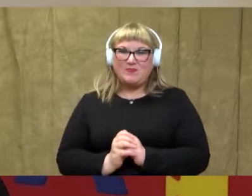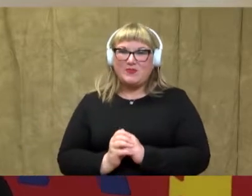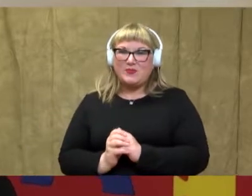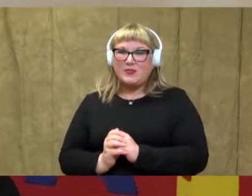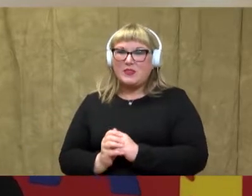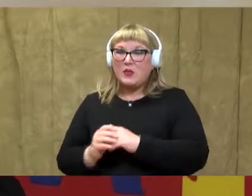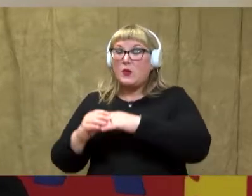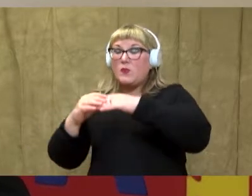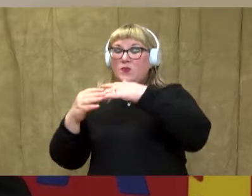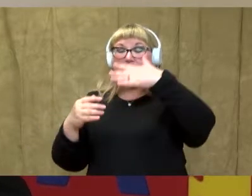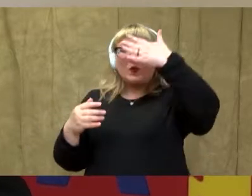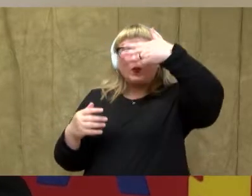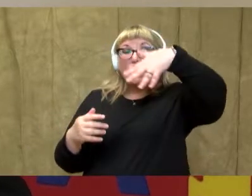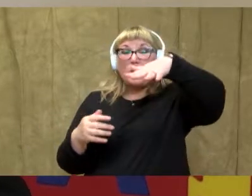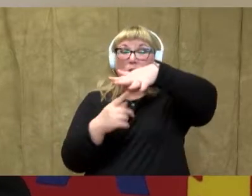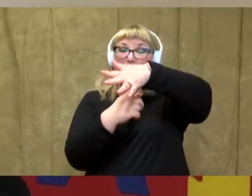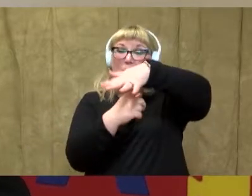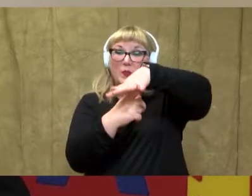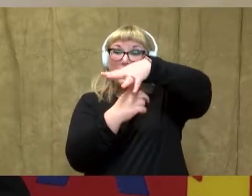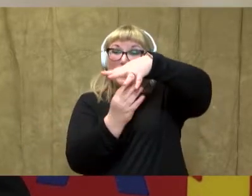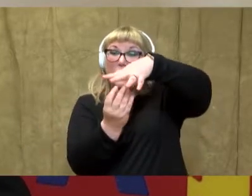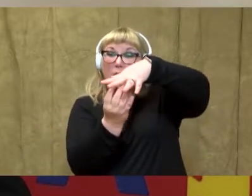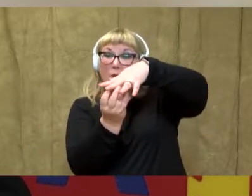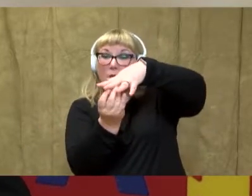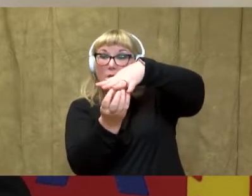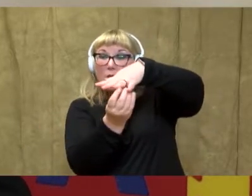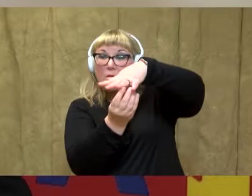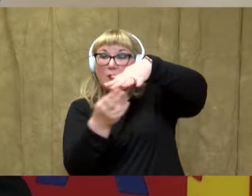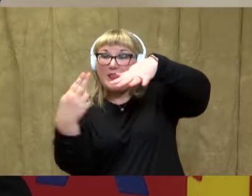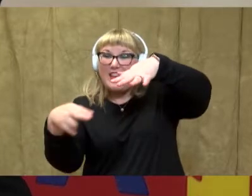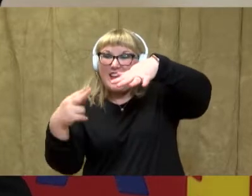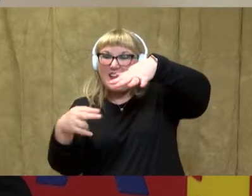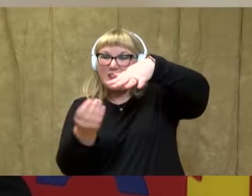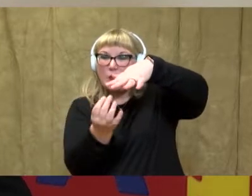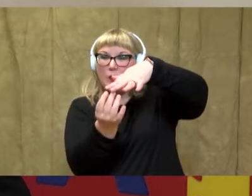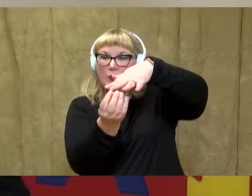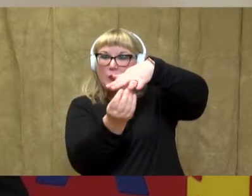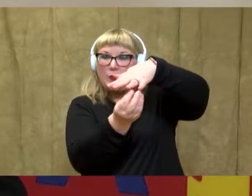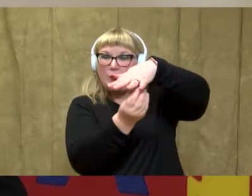clinging to leaves with butterfly glue.